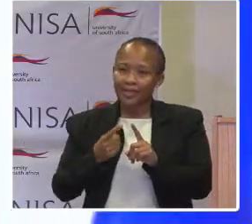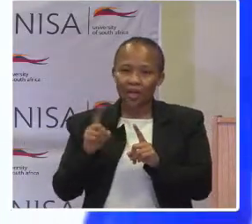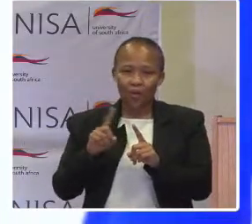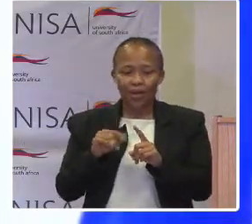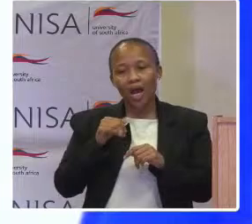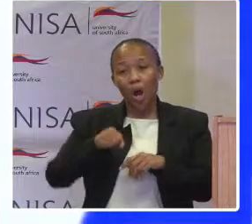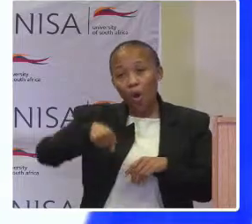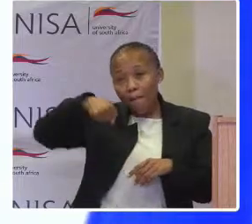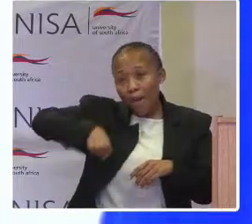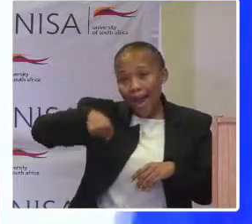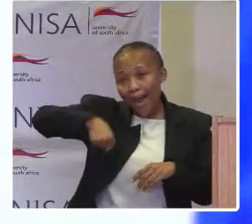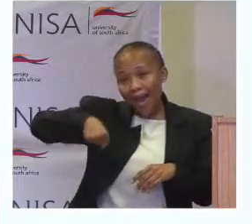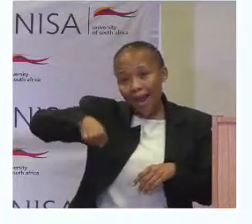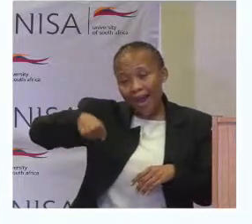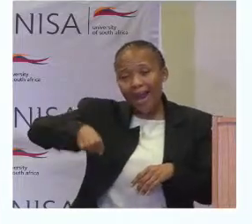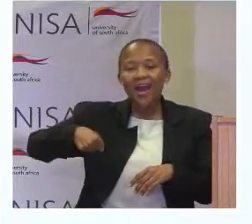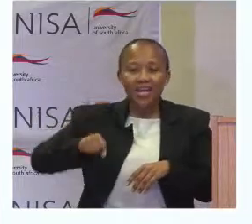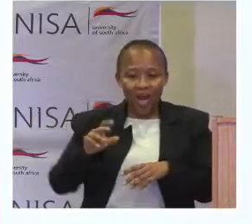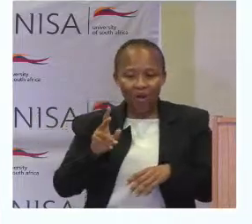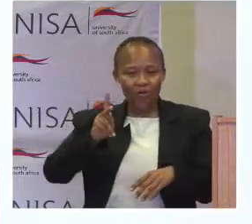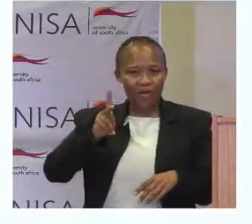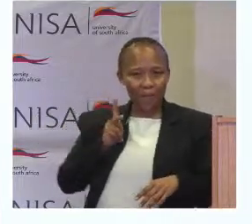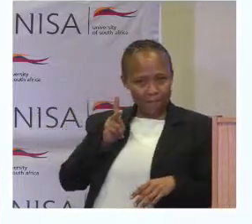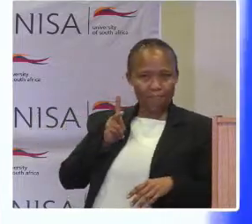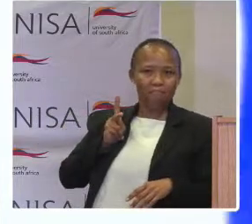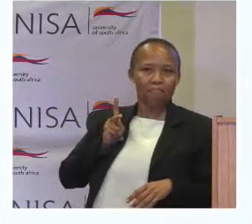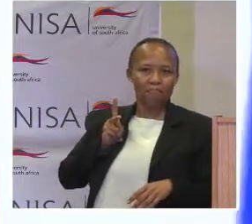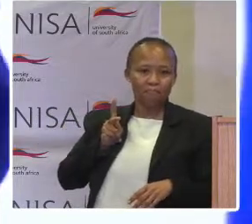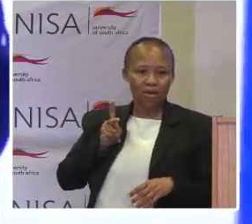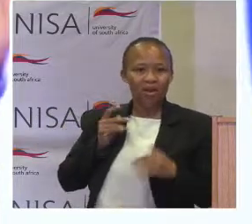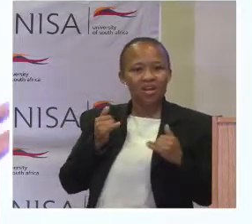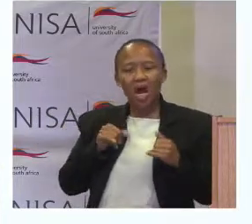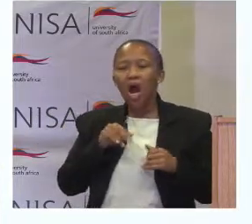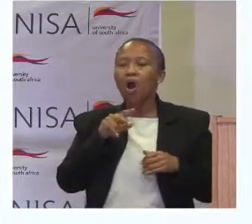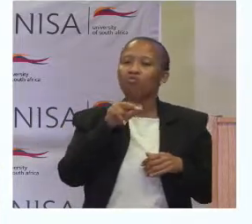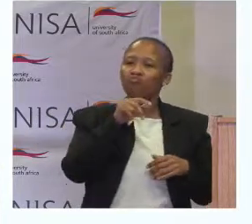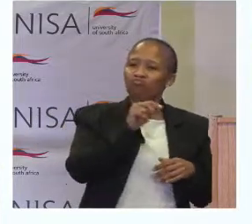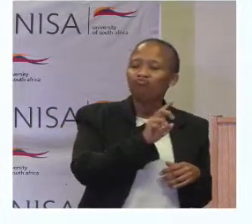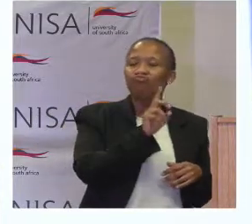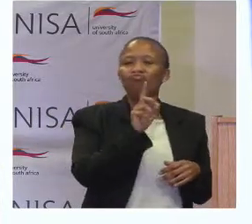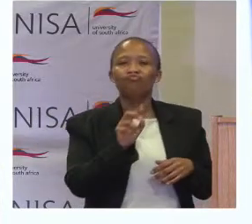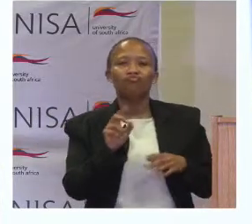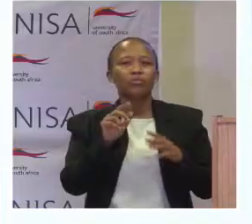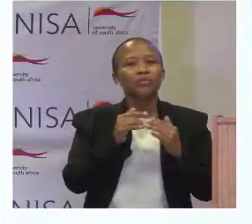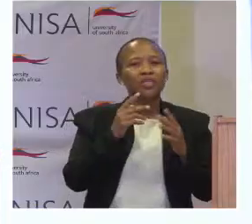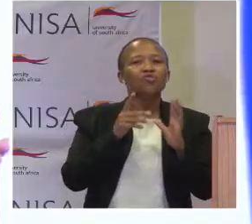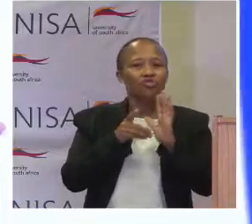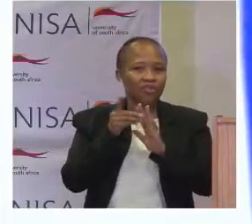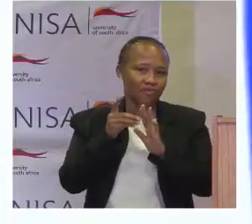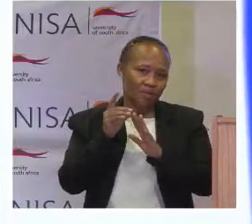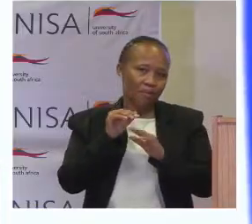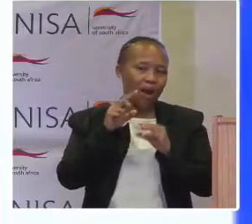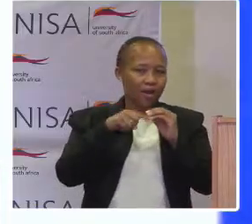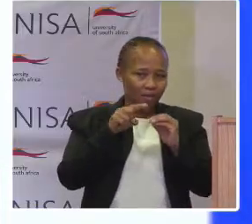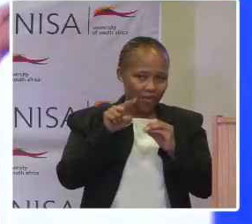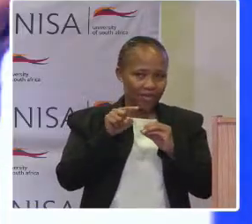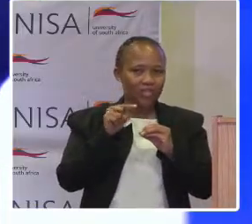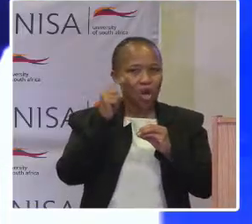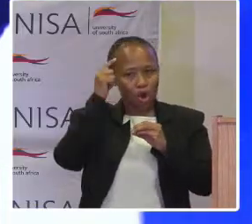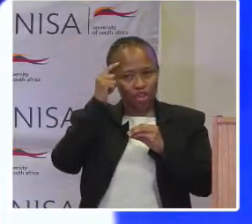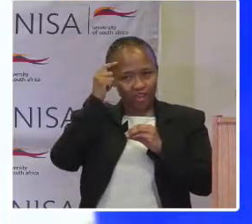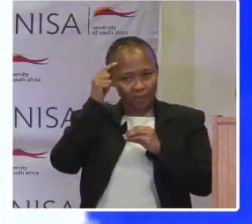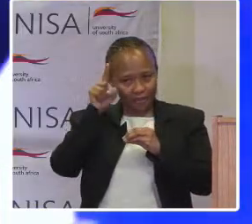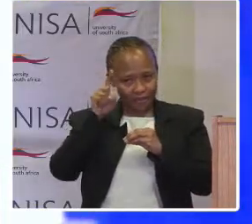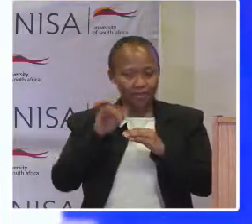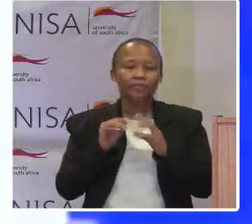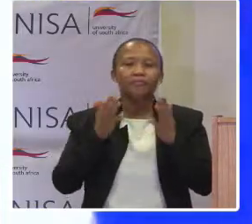your bags, you meet your bags at the airport. And he developed an app around that concept. And we also have one